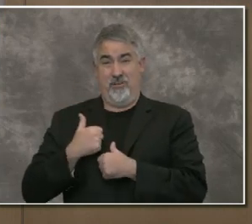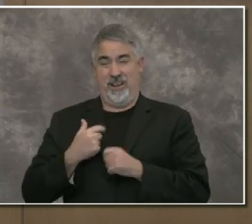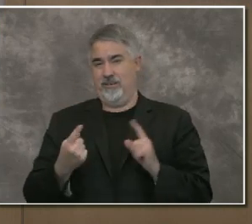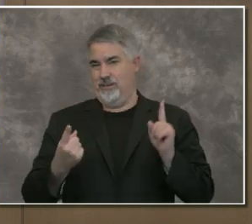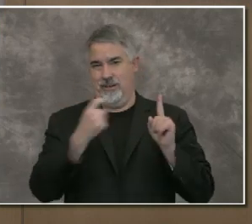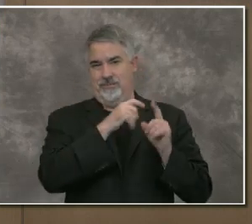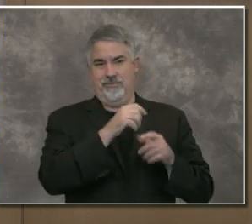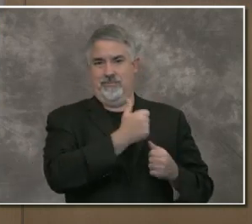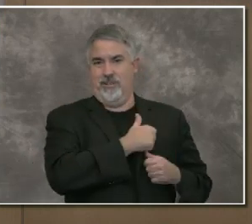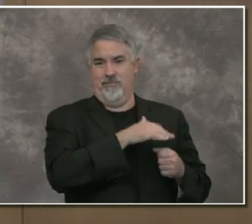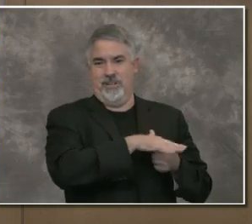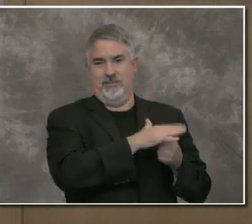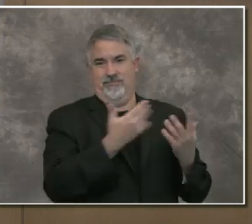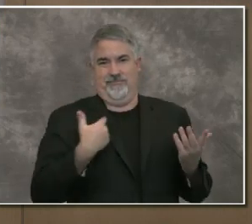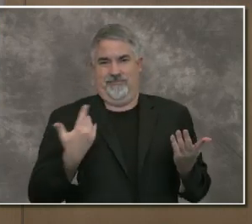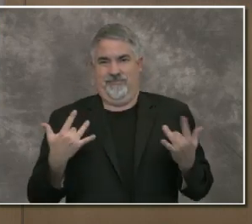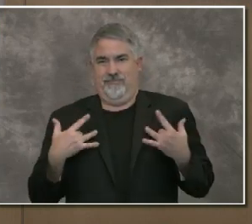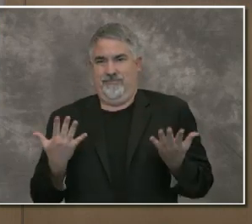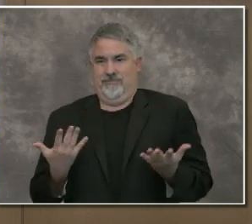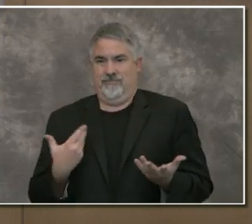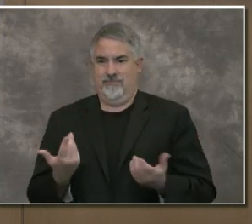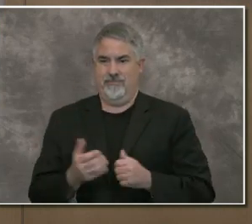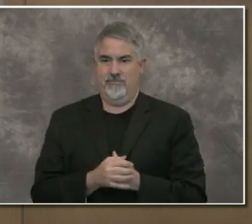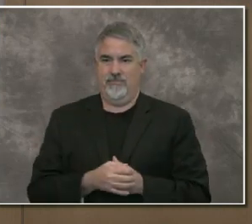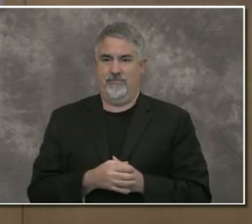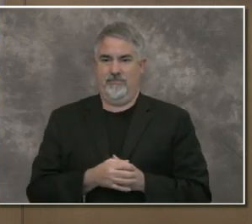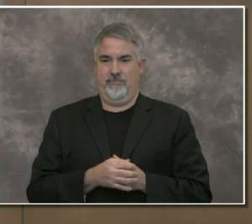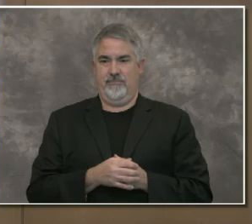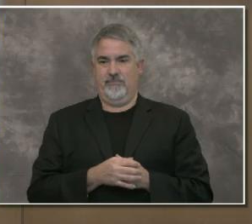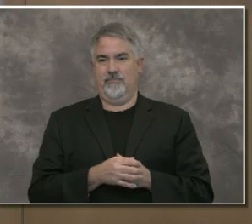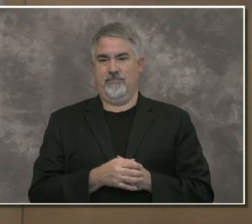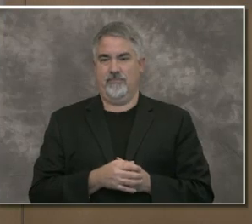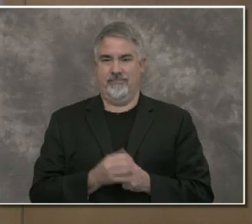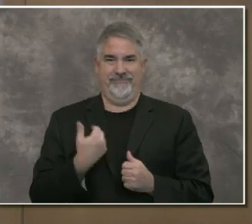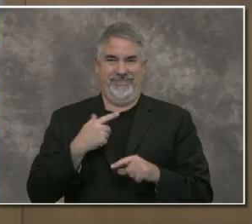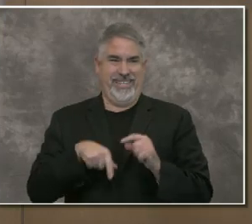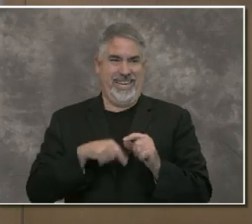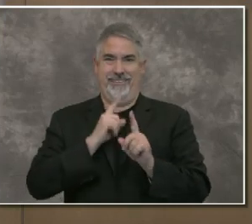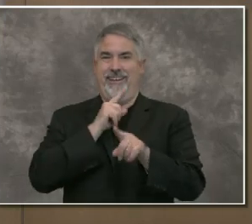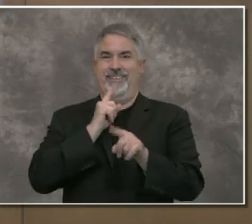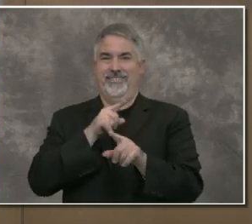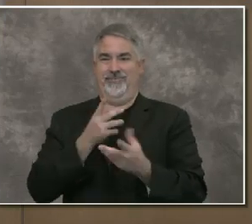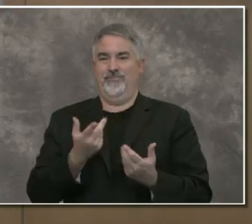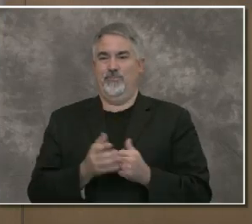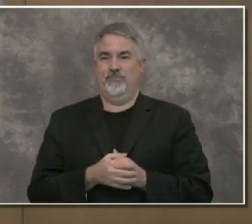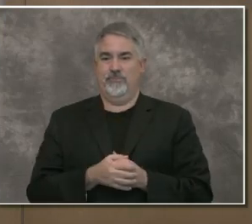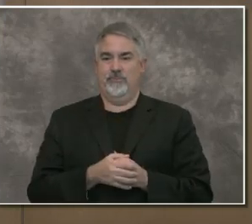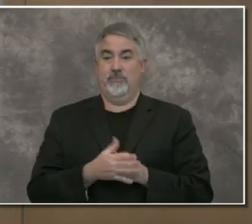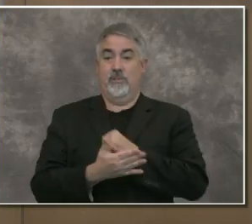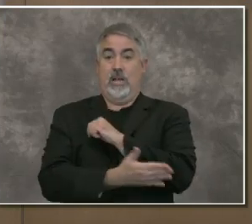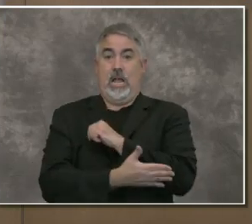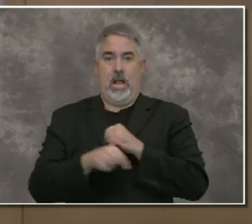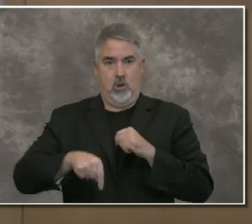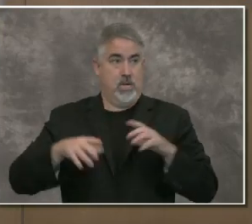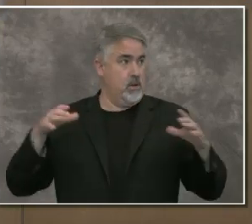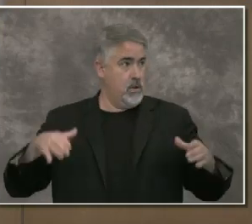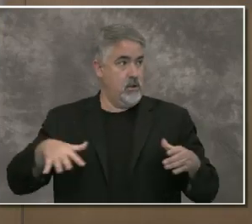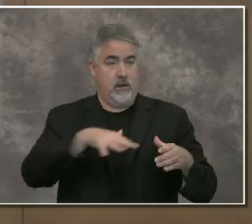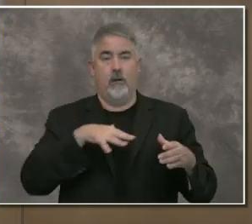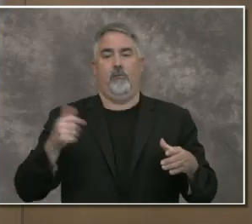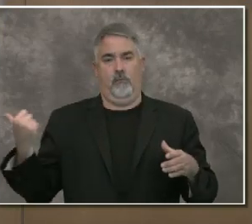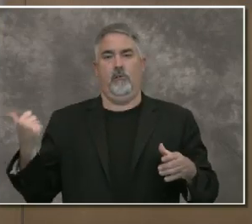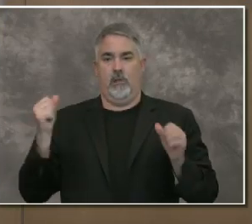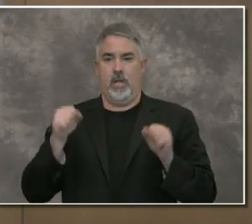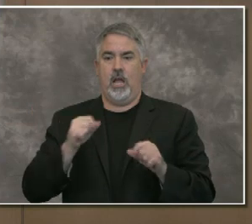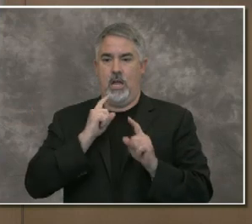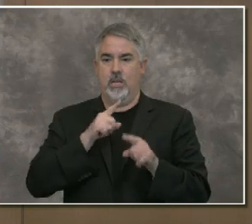has authority over these individuals. The county jurisdiction actually does not extend onto military